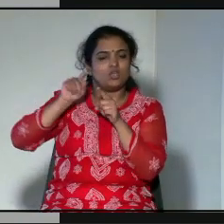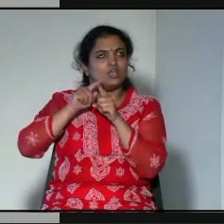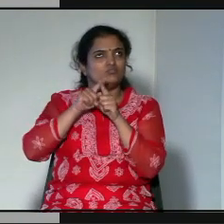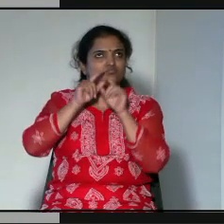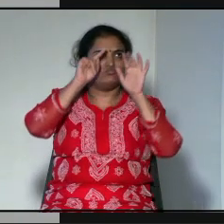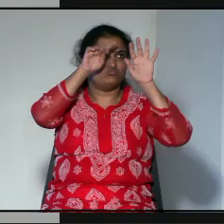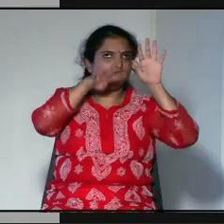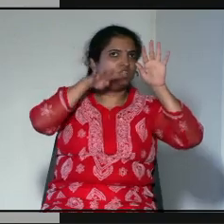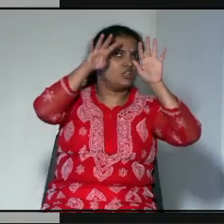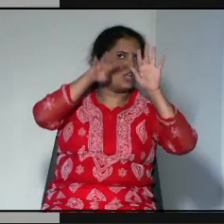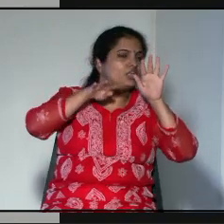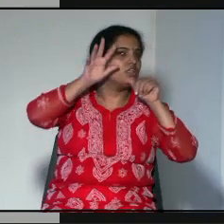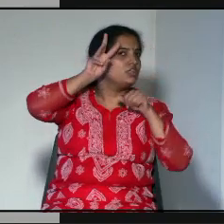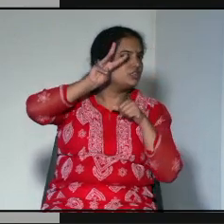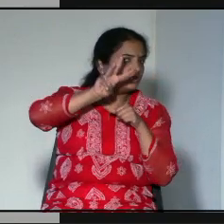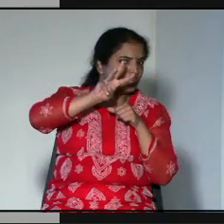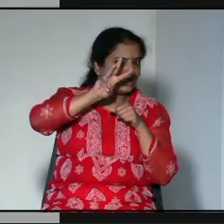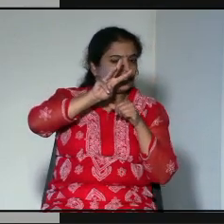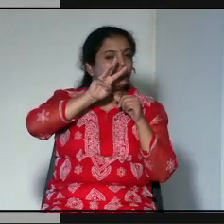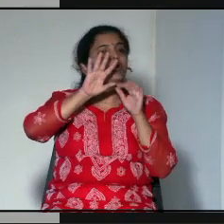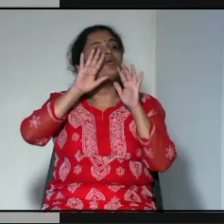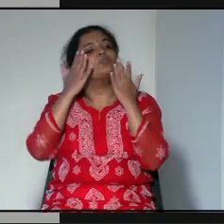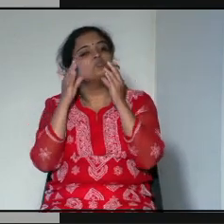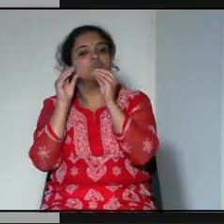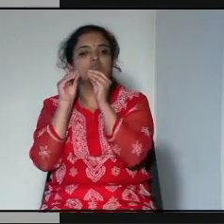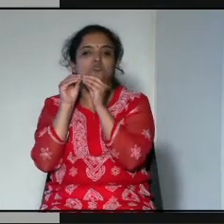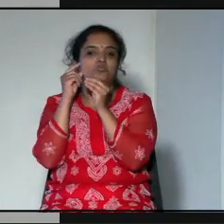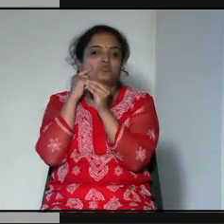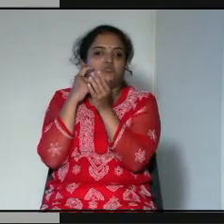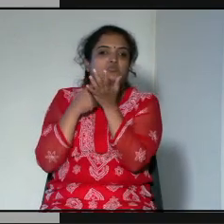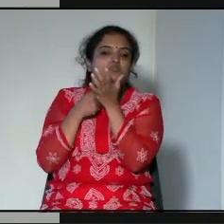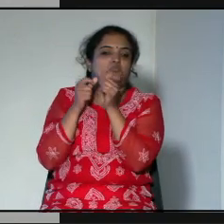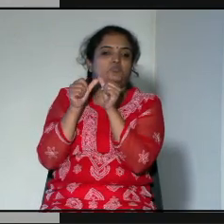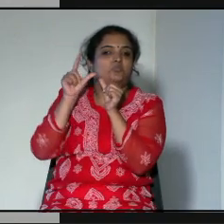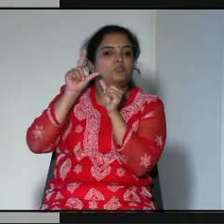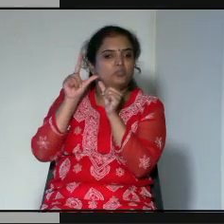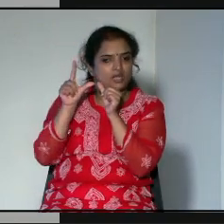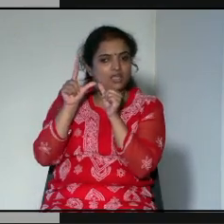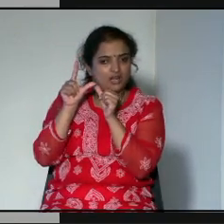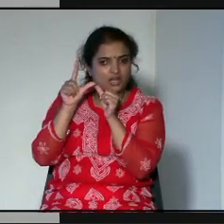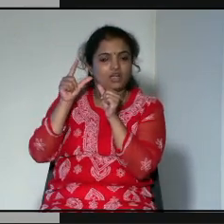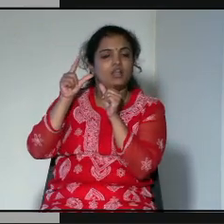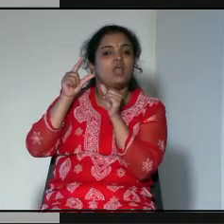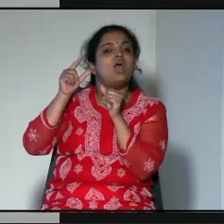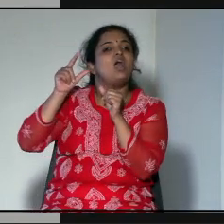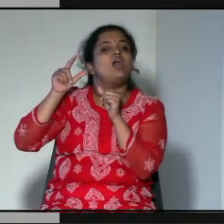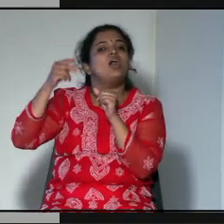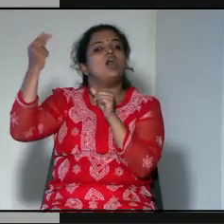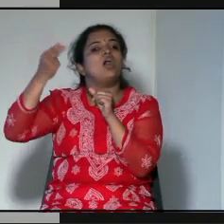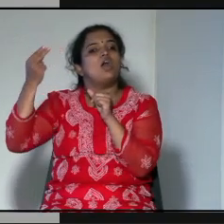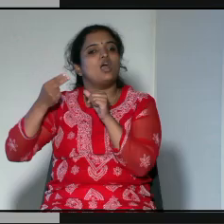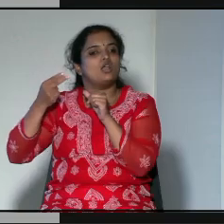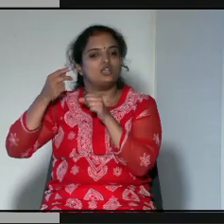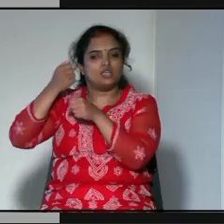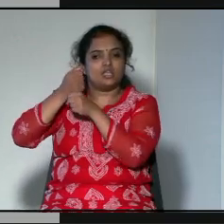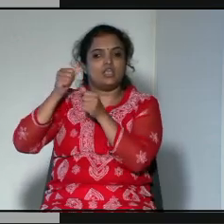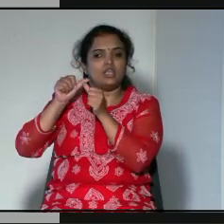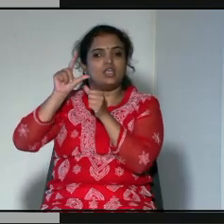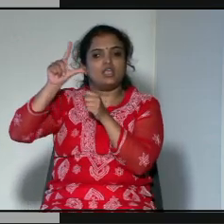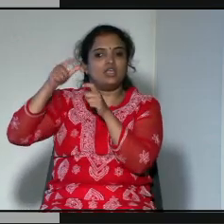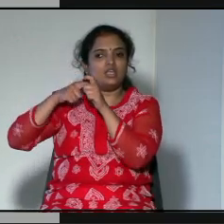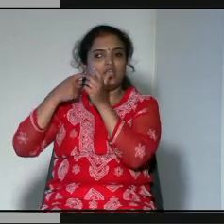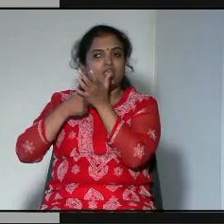1993 at the Birla Academy of Art and Culture, where we see her standing among her works, showing them